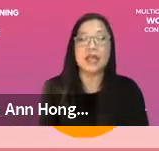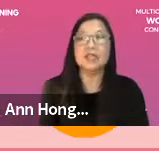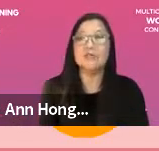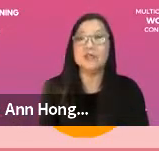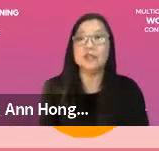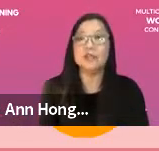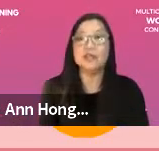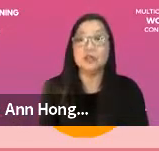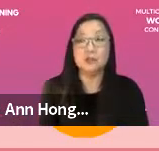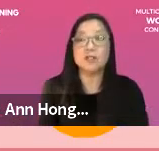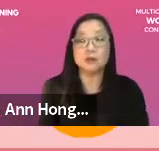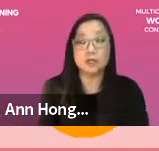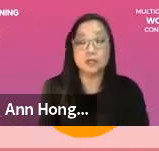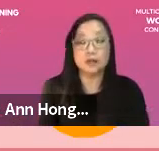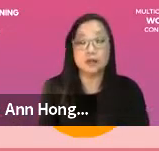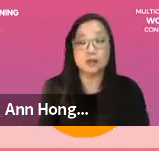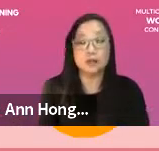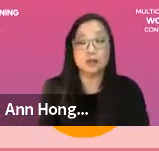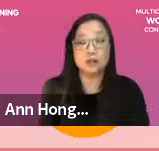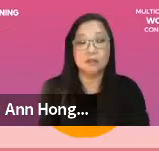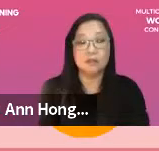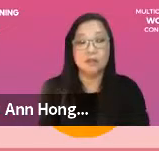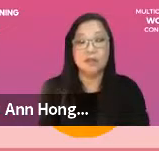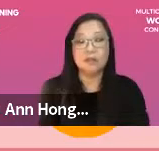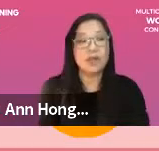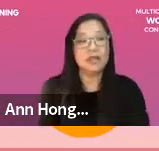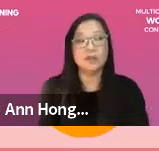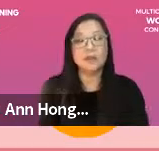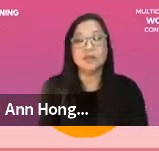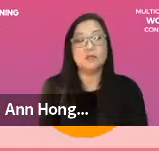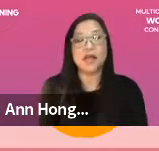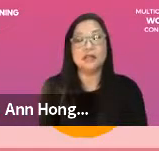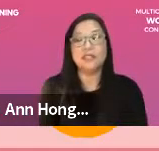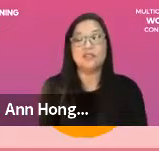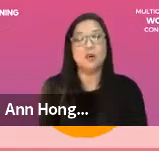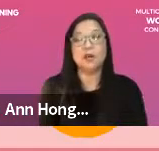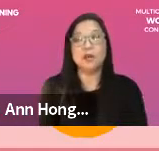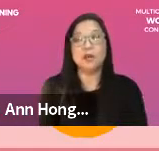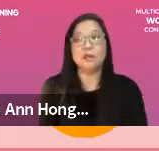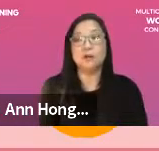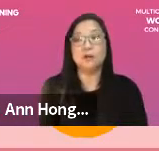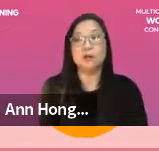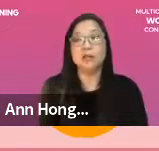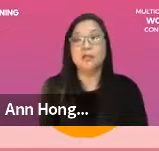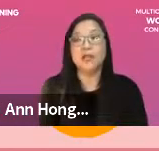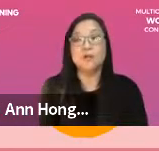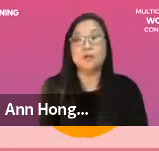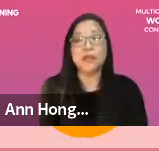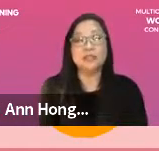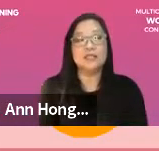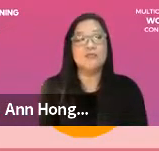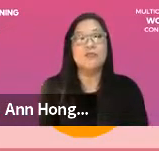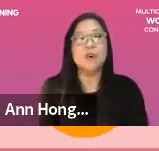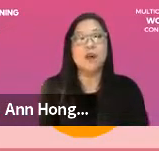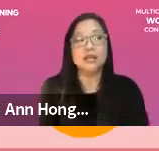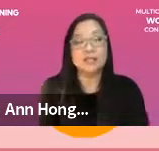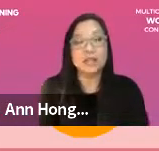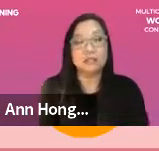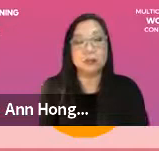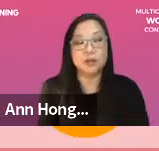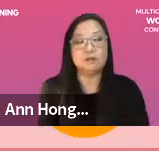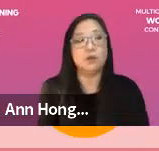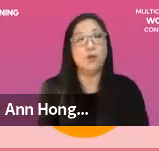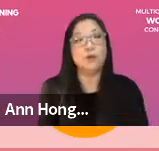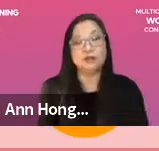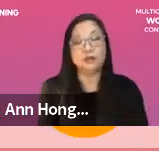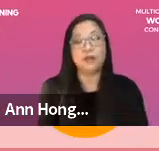today as we did compared to a year ago. The pandemic has impacted so many people, and the impact is even more